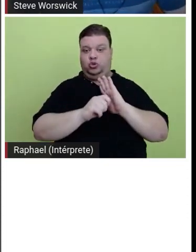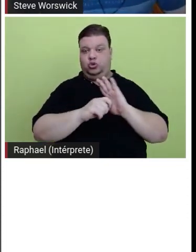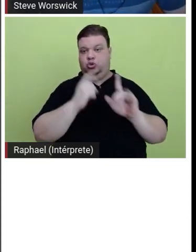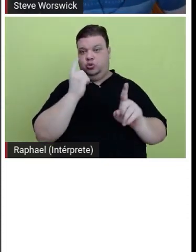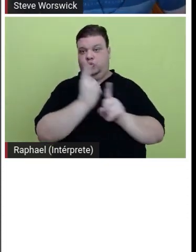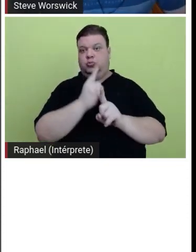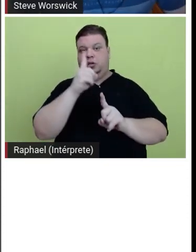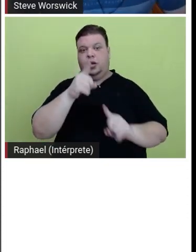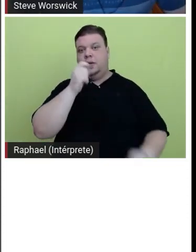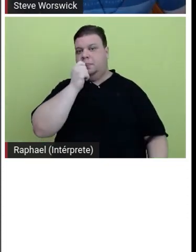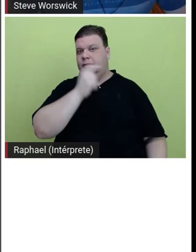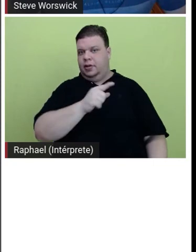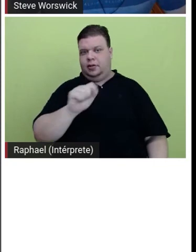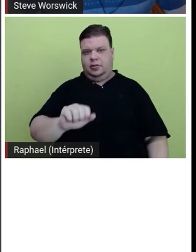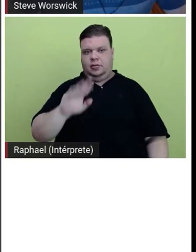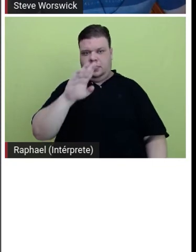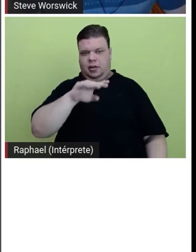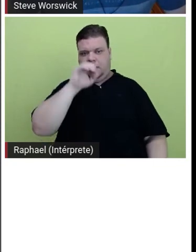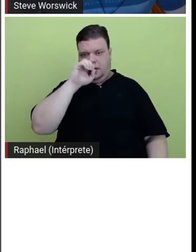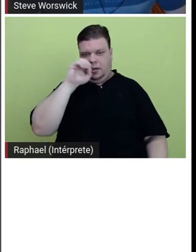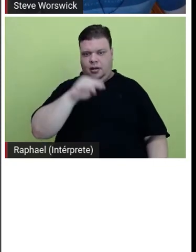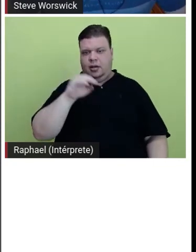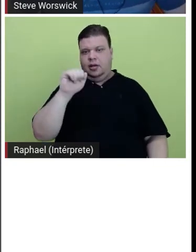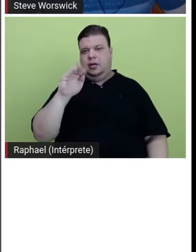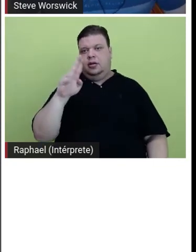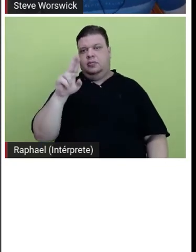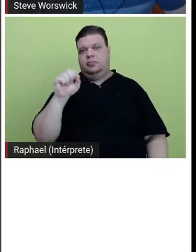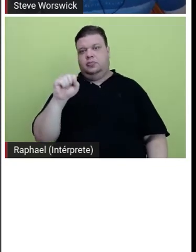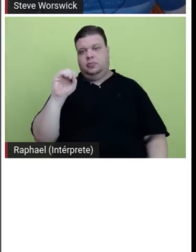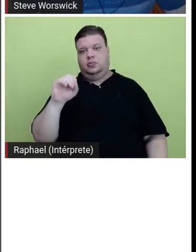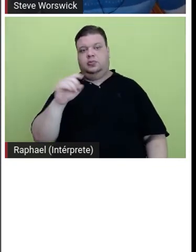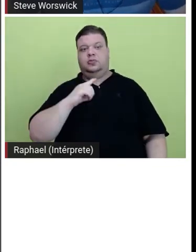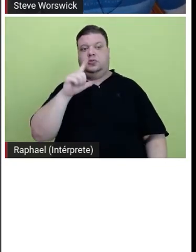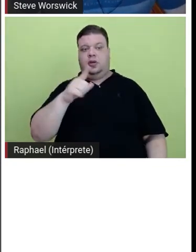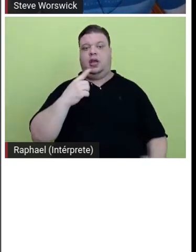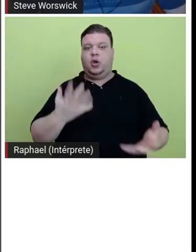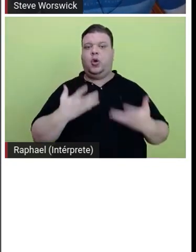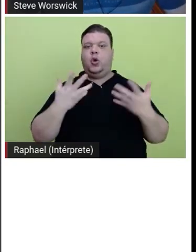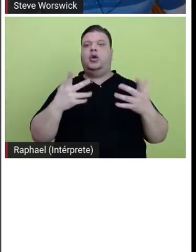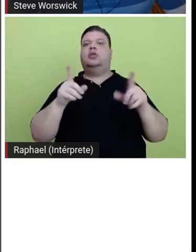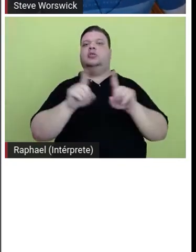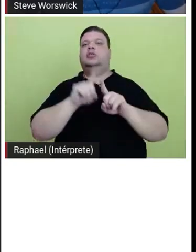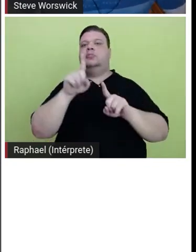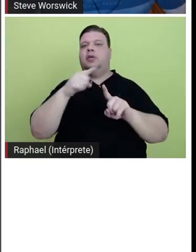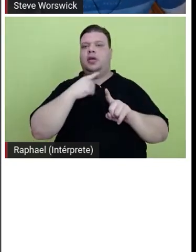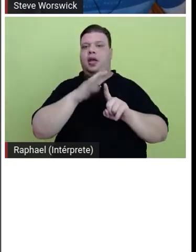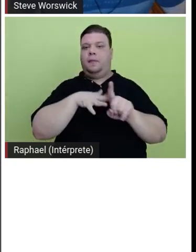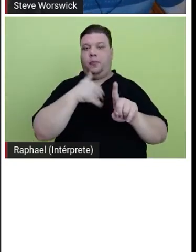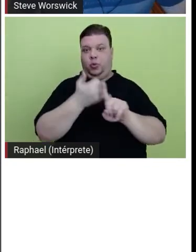But yeah, it gets lots of people who keep coming back to it for hours at a time. People talk to it for